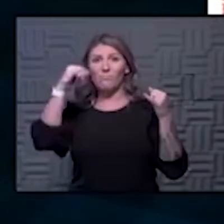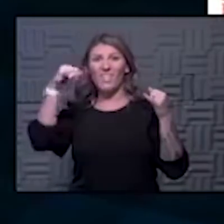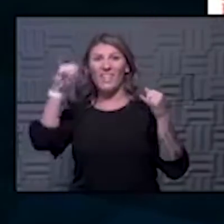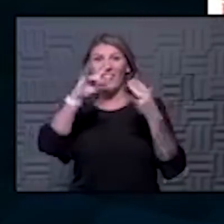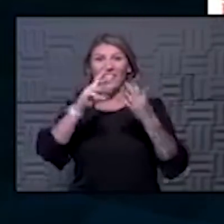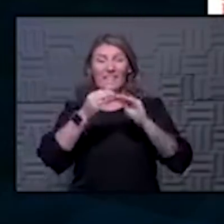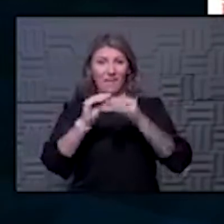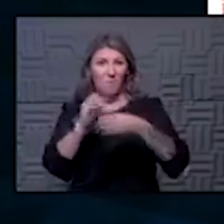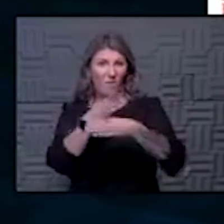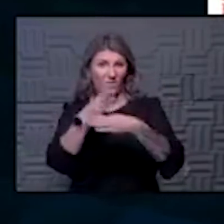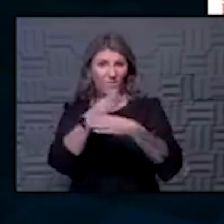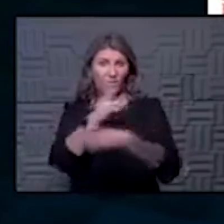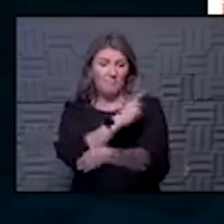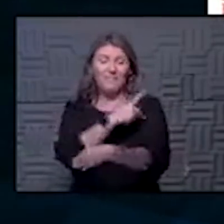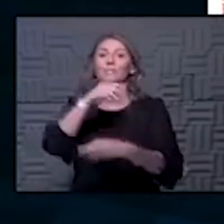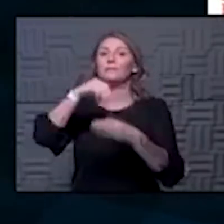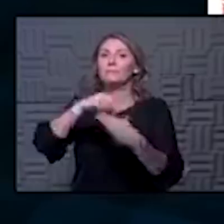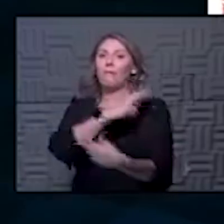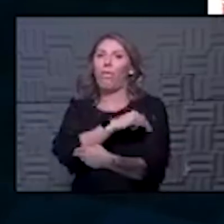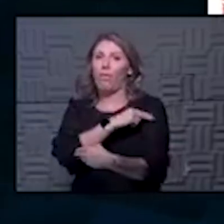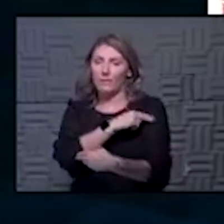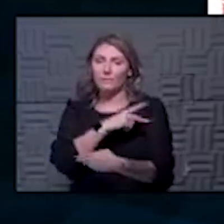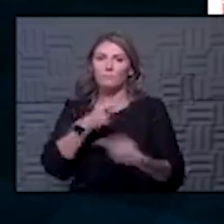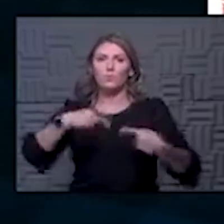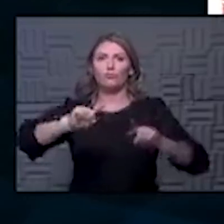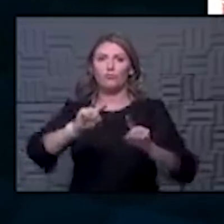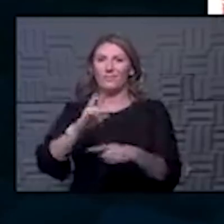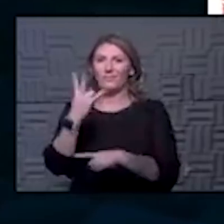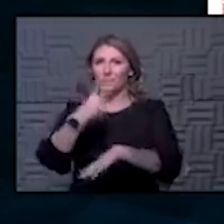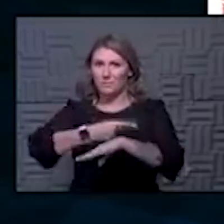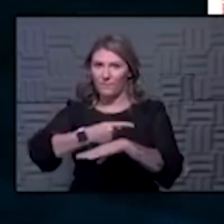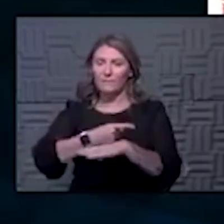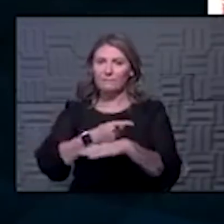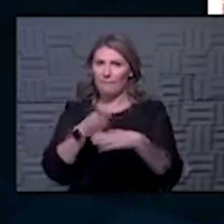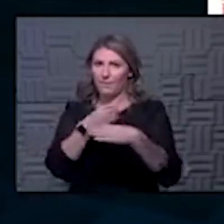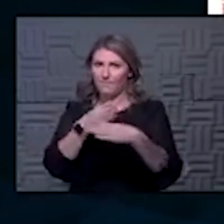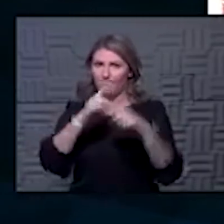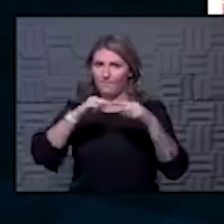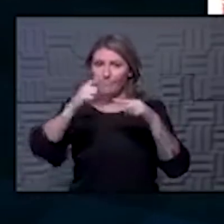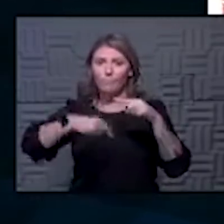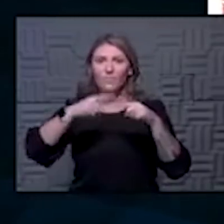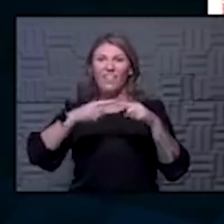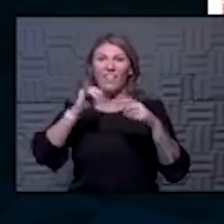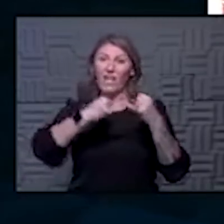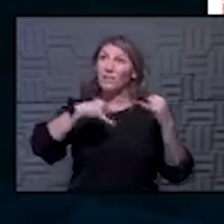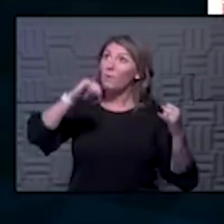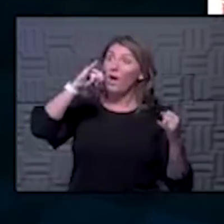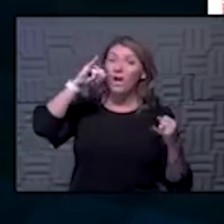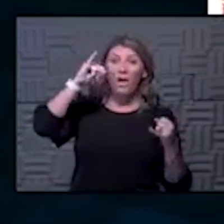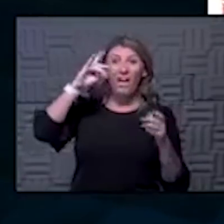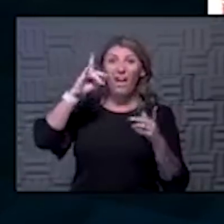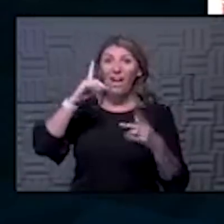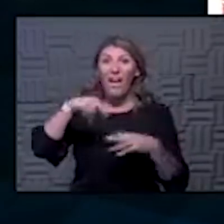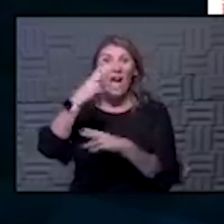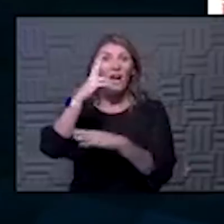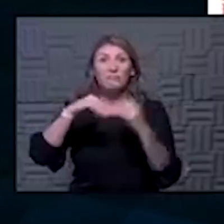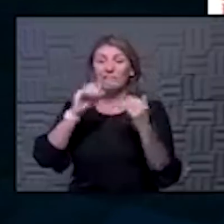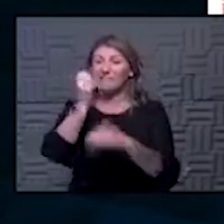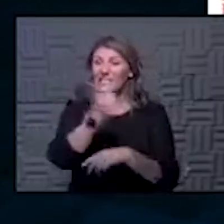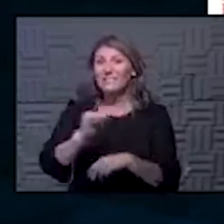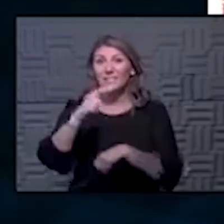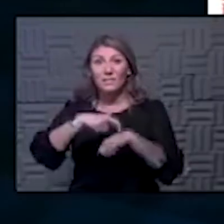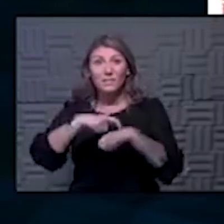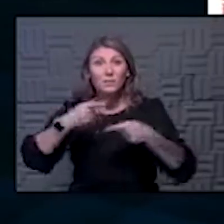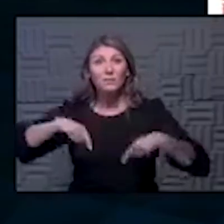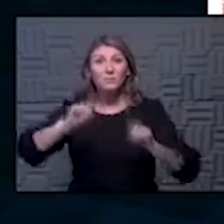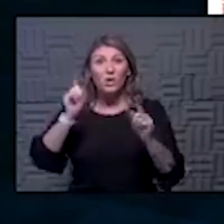average number of patients in a hospital in a 7-day period. And so you can see as well that number has peaked higher than it's been at any point in the pandemic, including in March